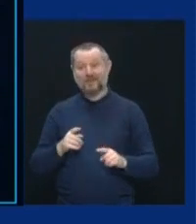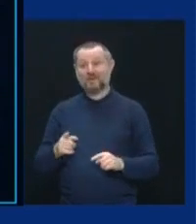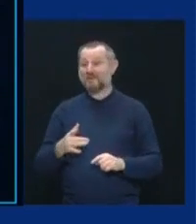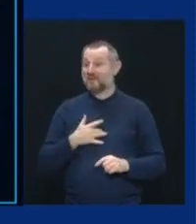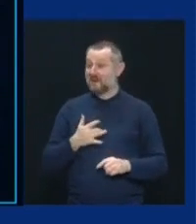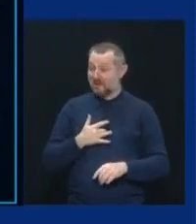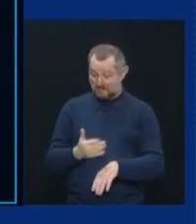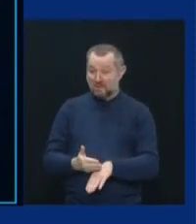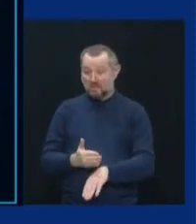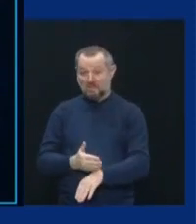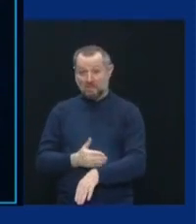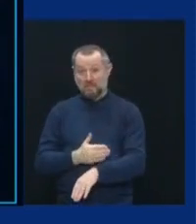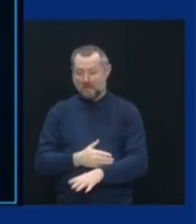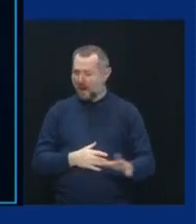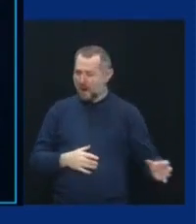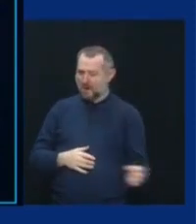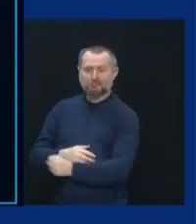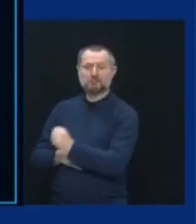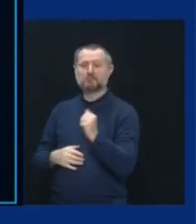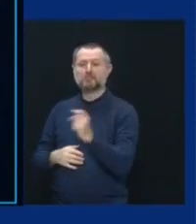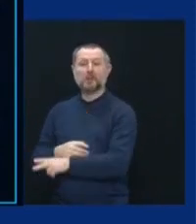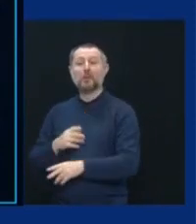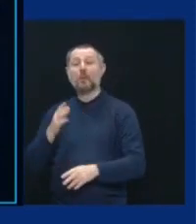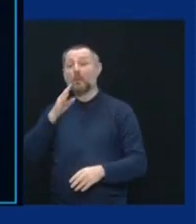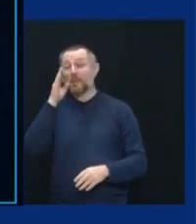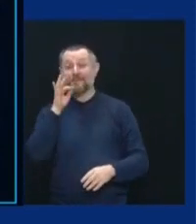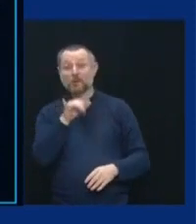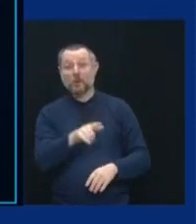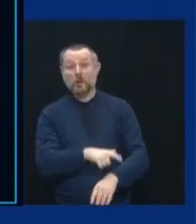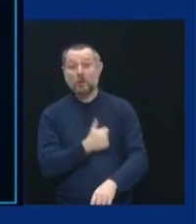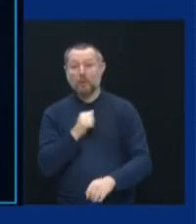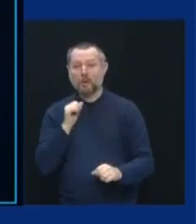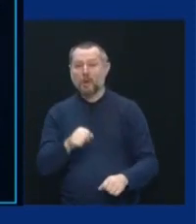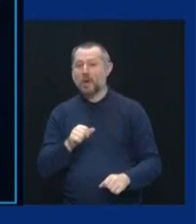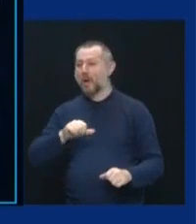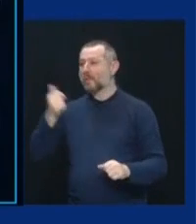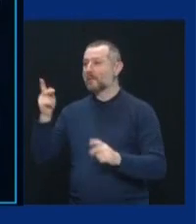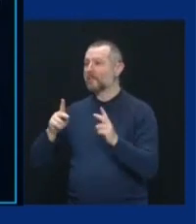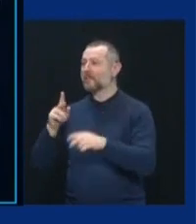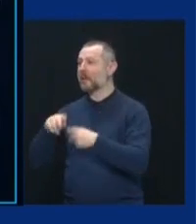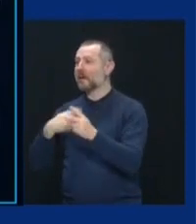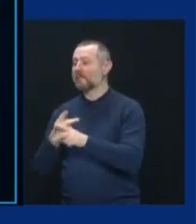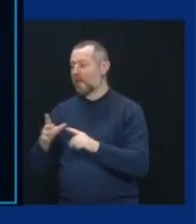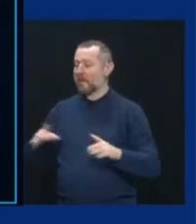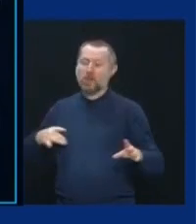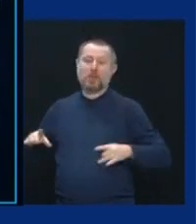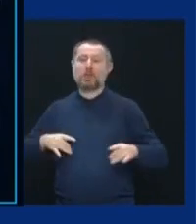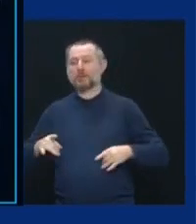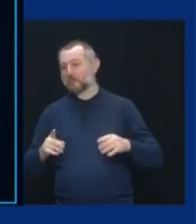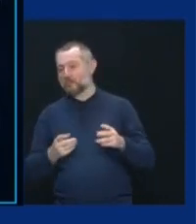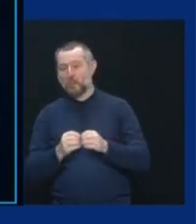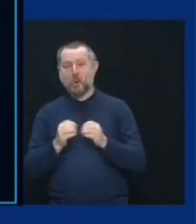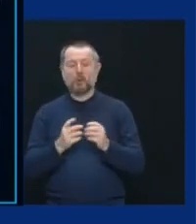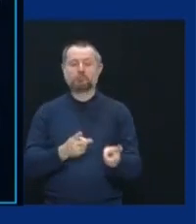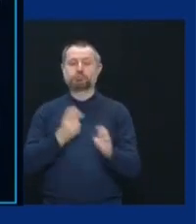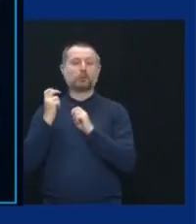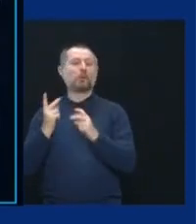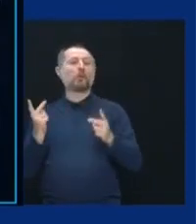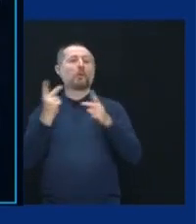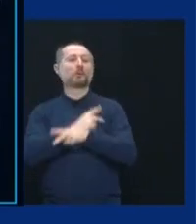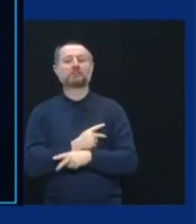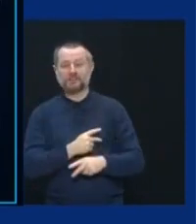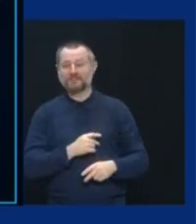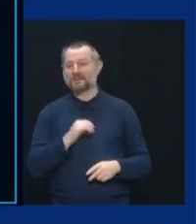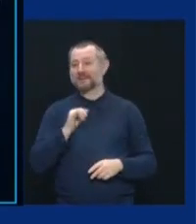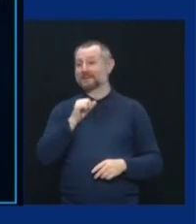get a secondary infection. That's true all across the board, especially with seniors. They try to get the procedures done. They try to get people